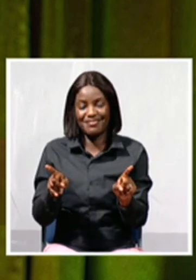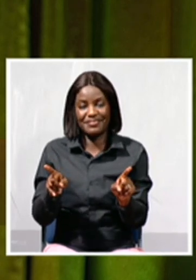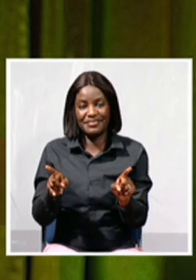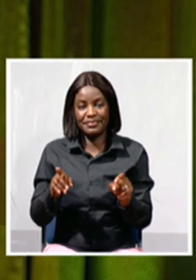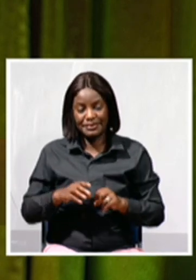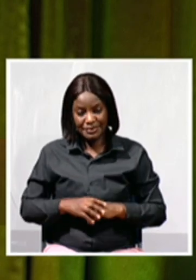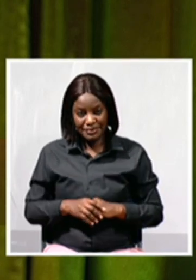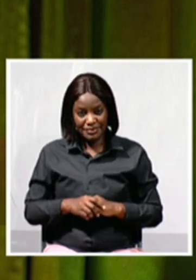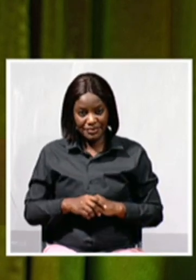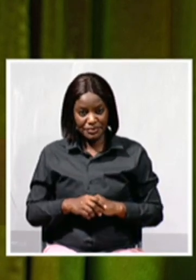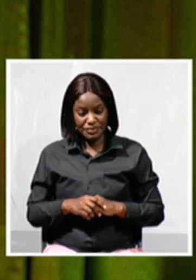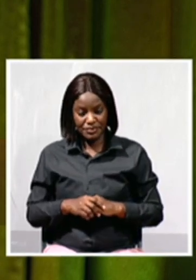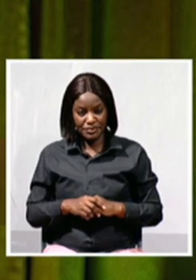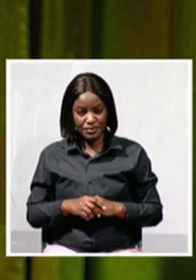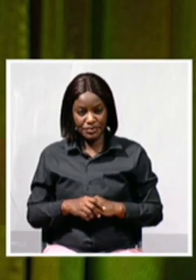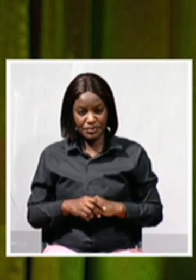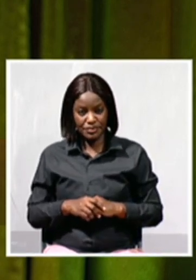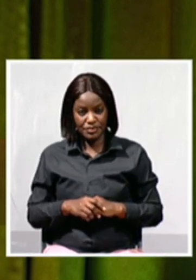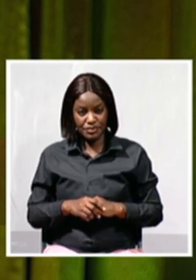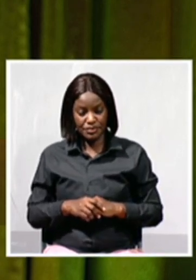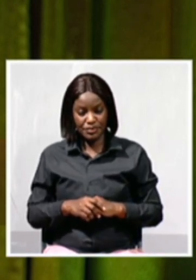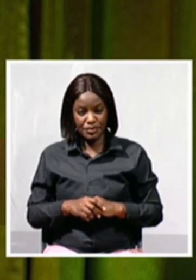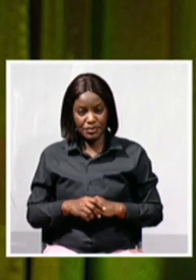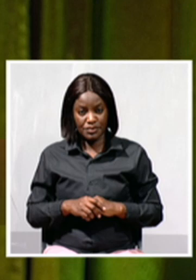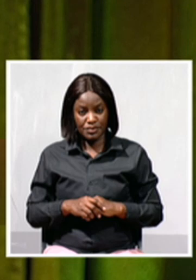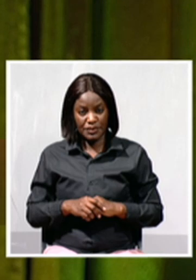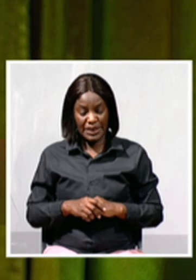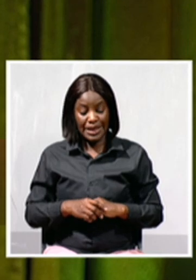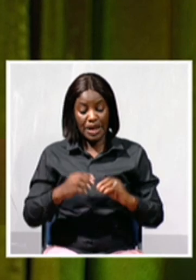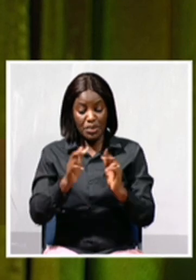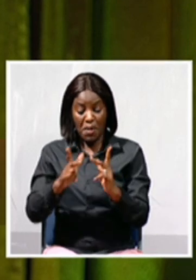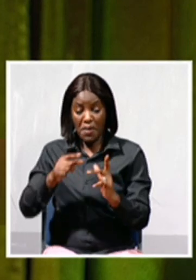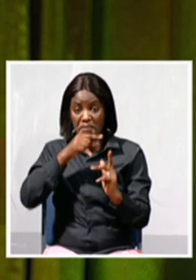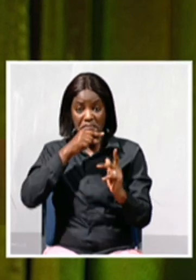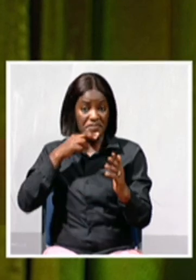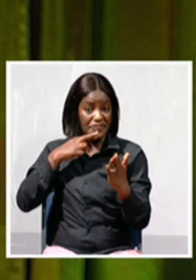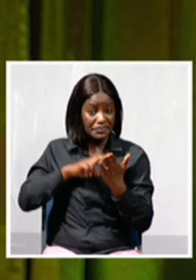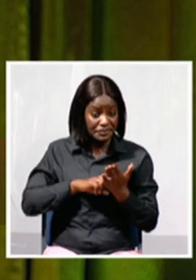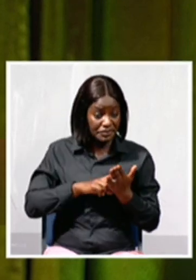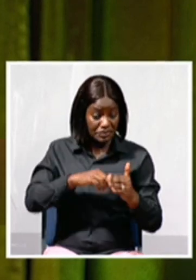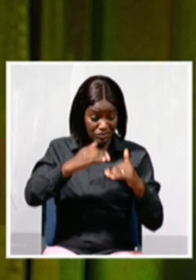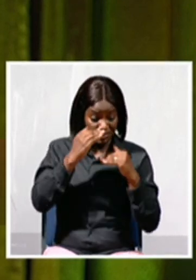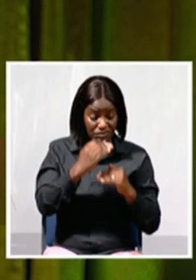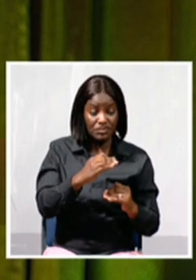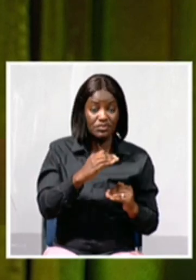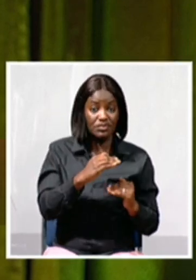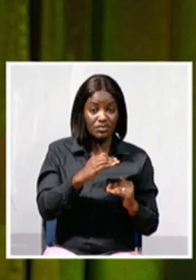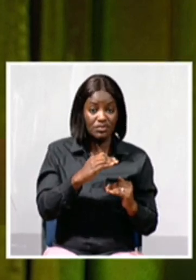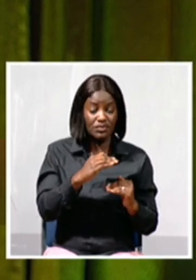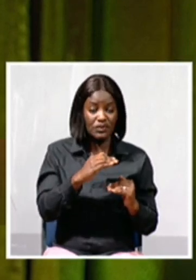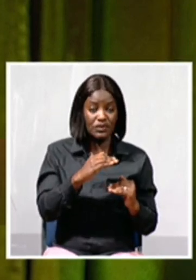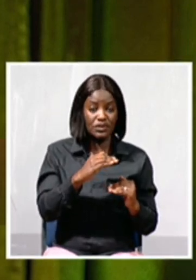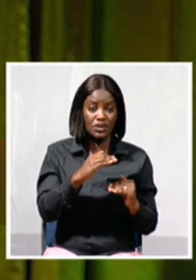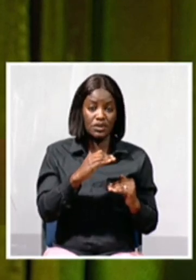stations. The voter registration period really is testament to the fact